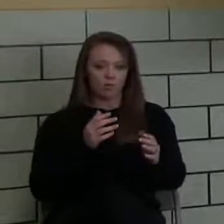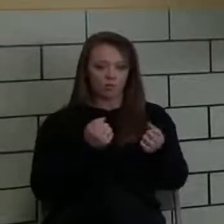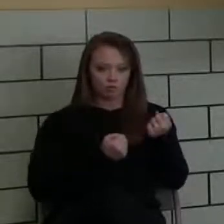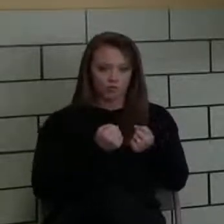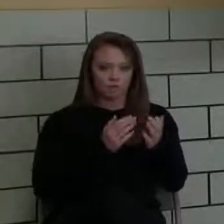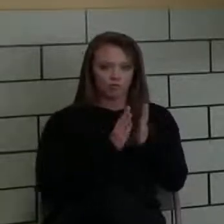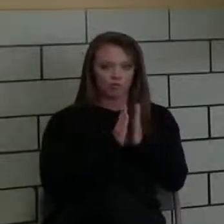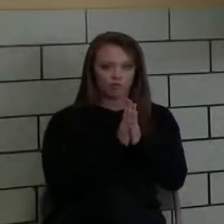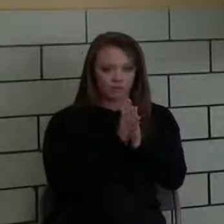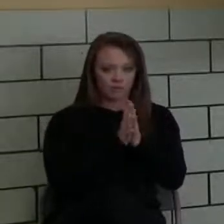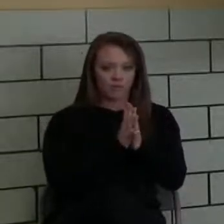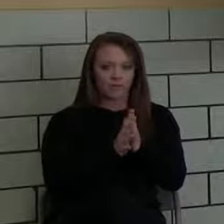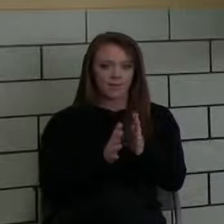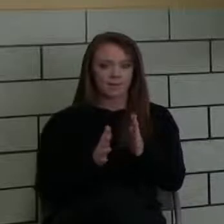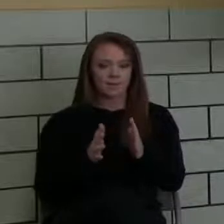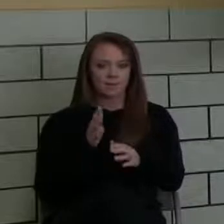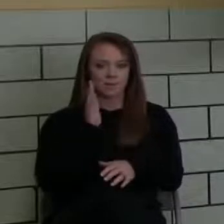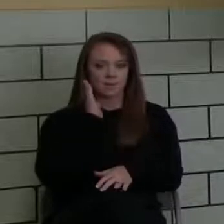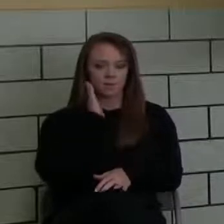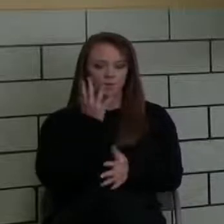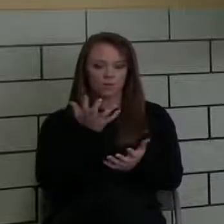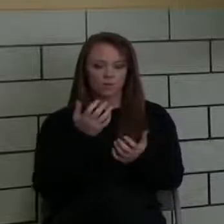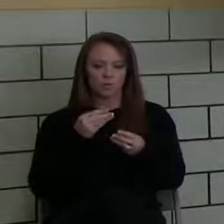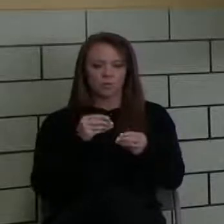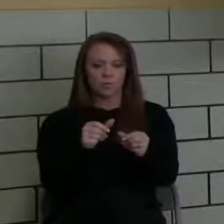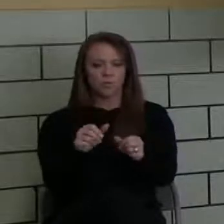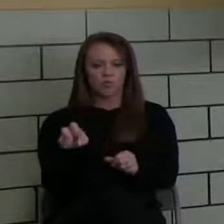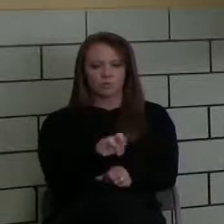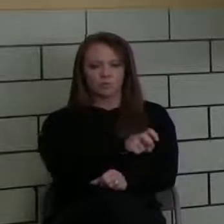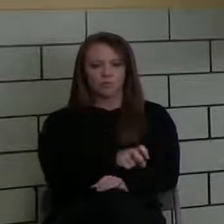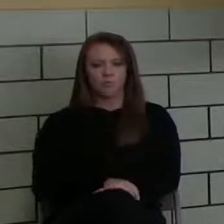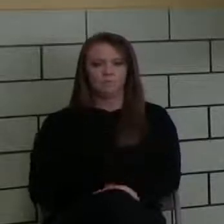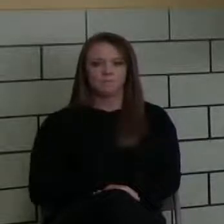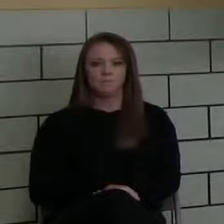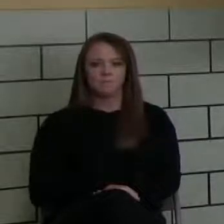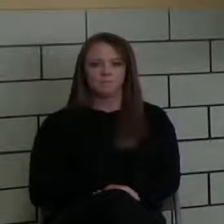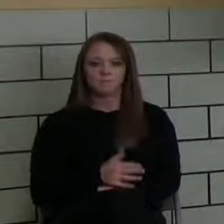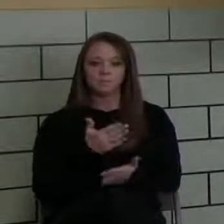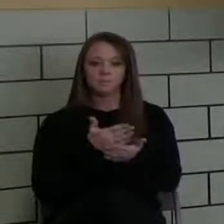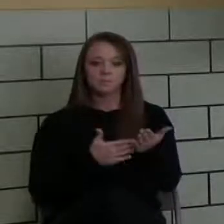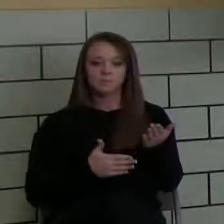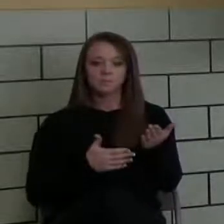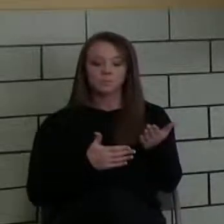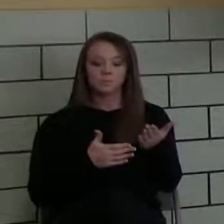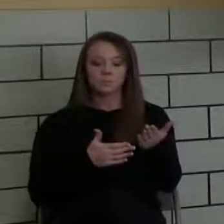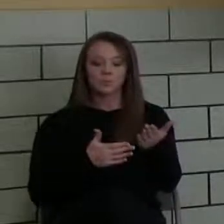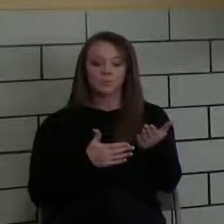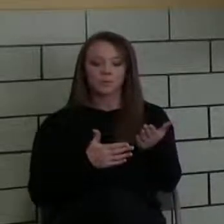then move them out as they need to there. Some of the